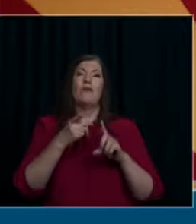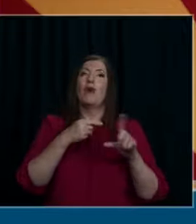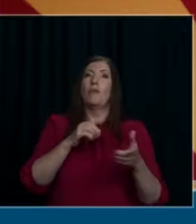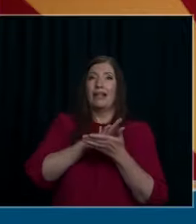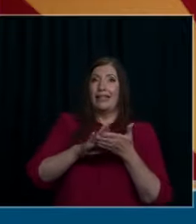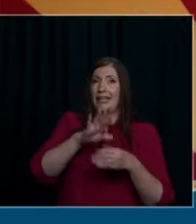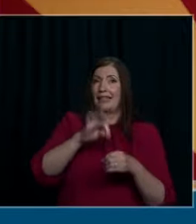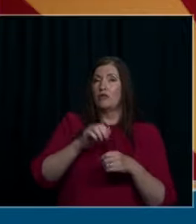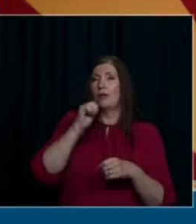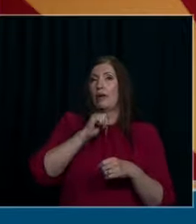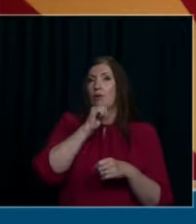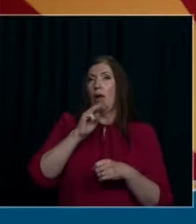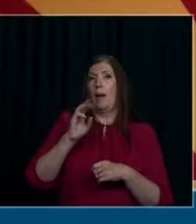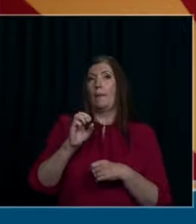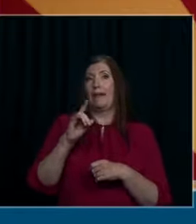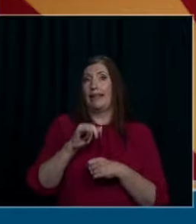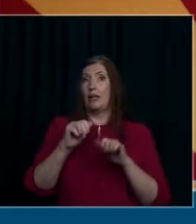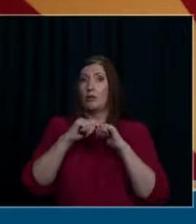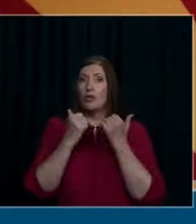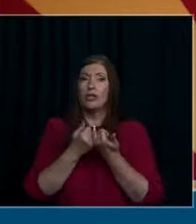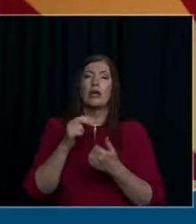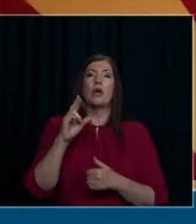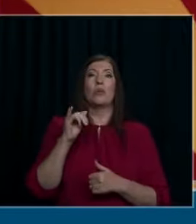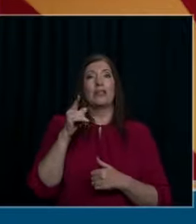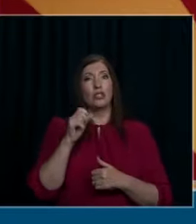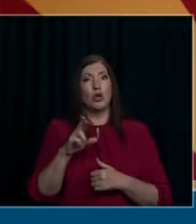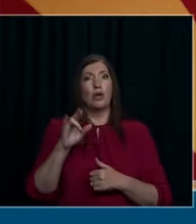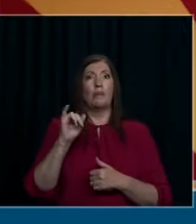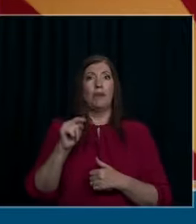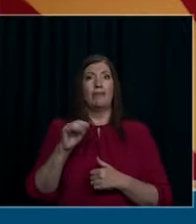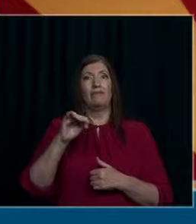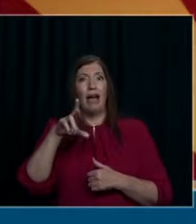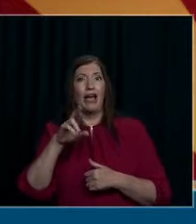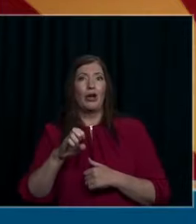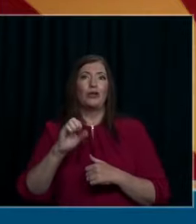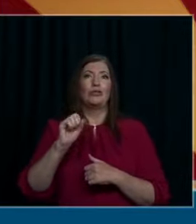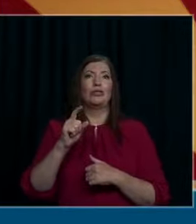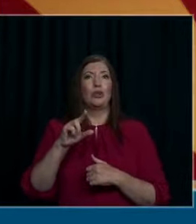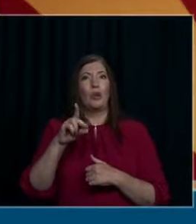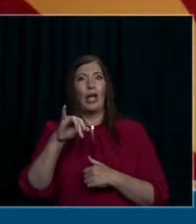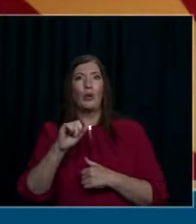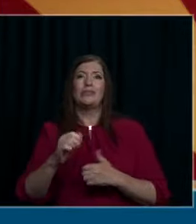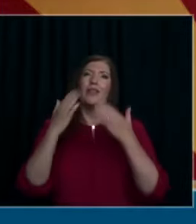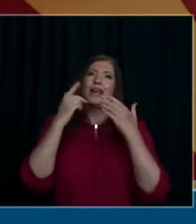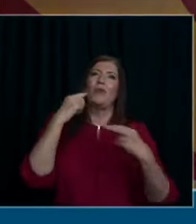Elections, the Arizona Media Association, Reister and Bitfire Studios, thanks for watching.